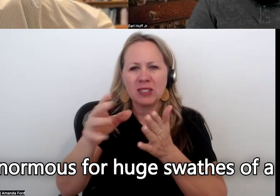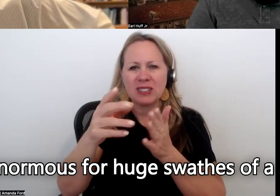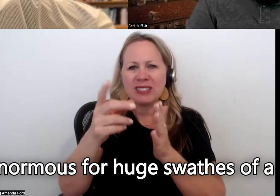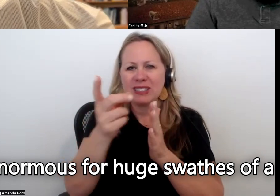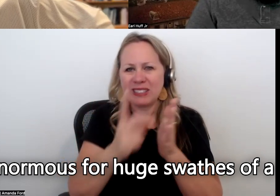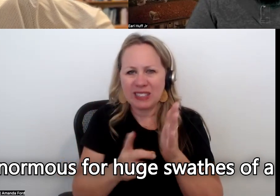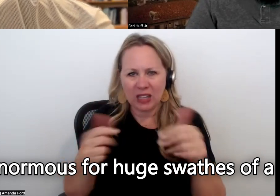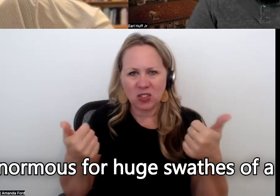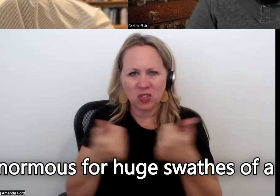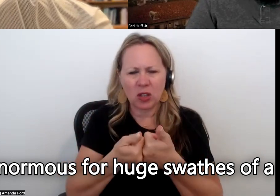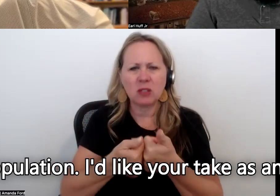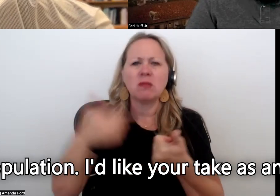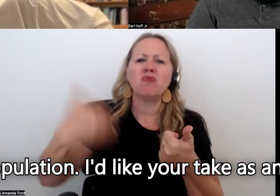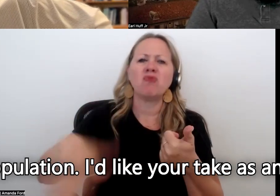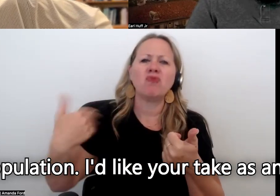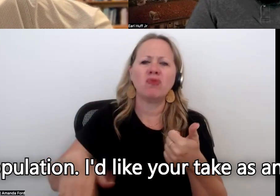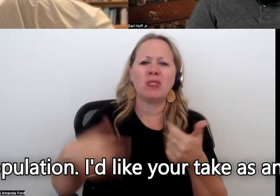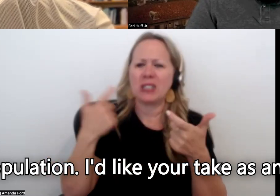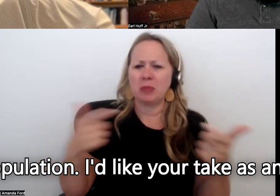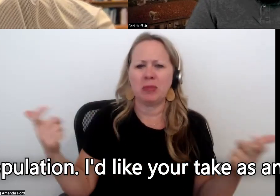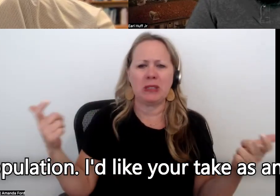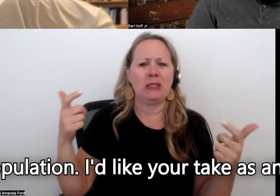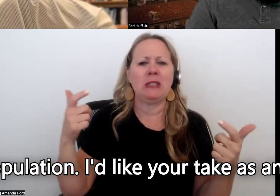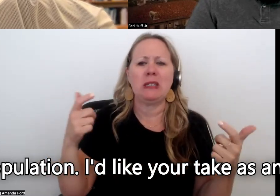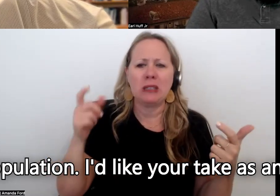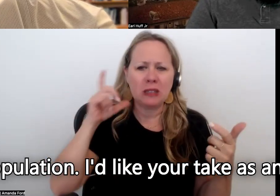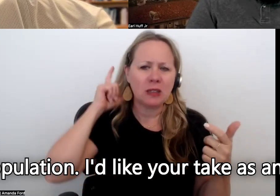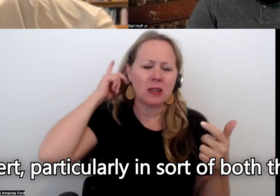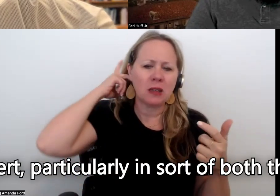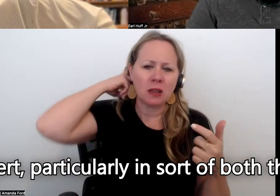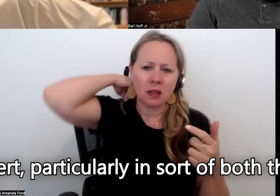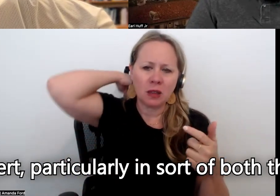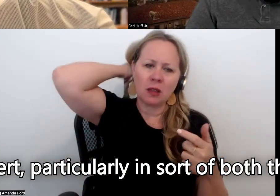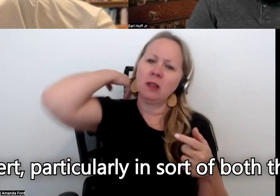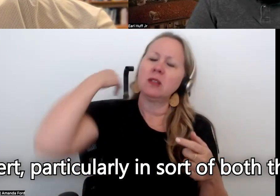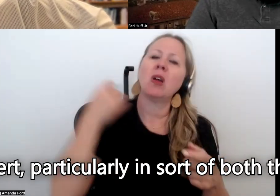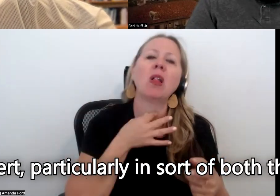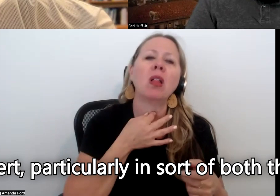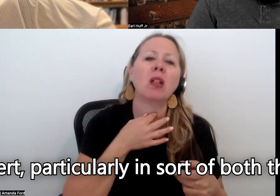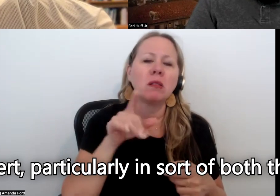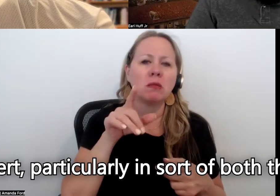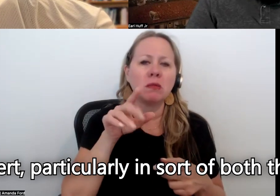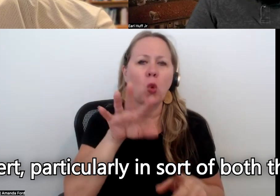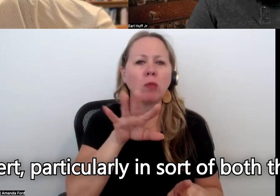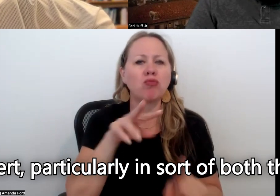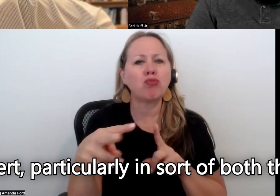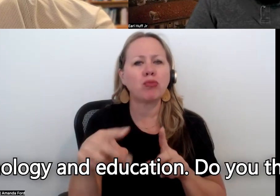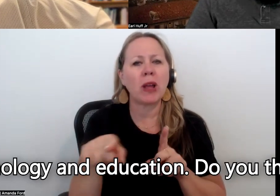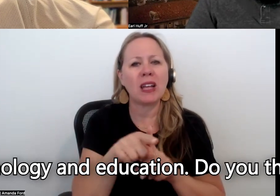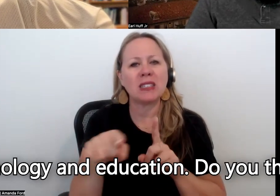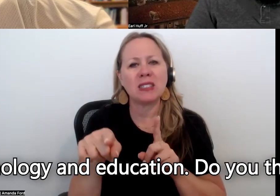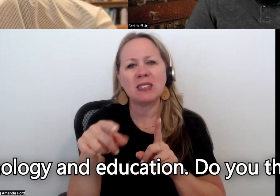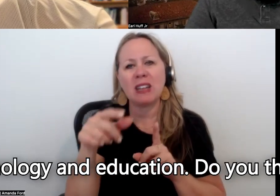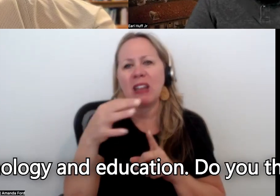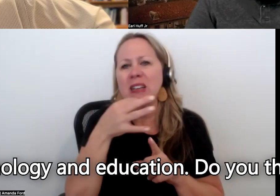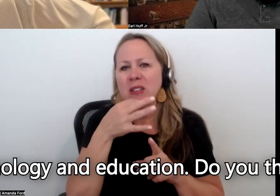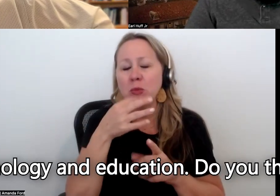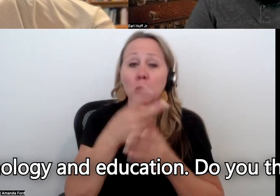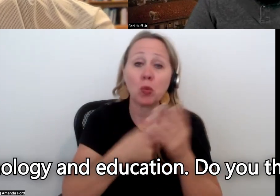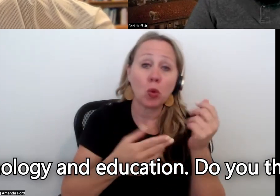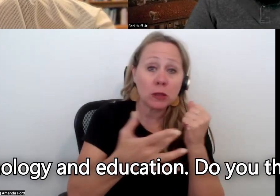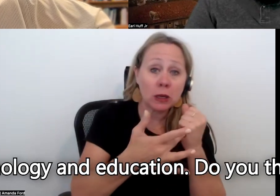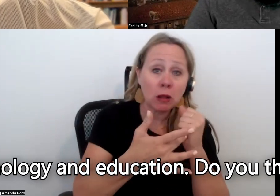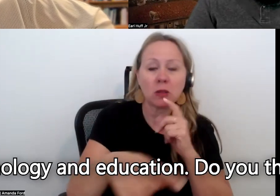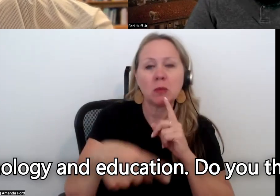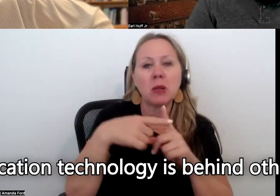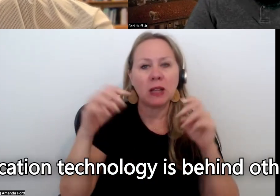enormous for huge swathes of a population. I'd like your take as an expert, particularly in sort of both the technology and